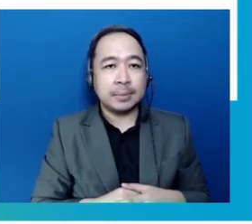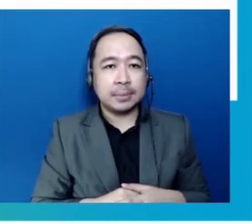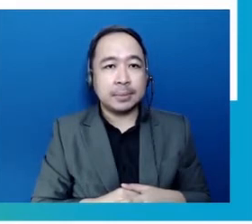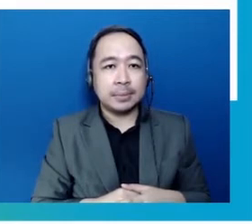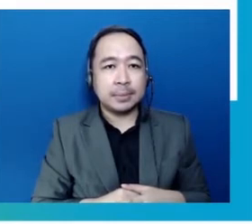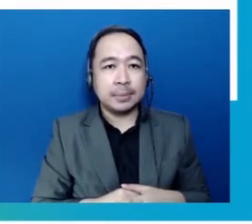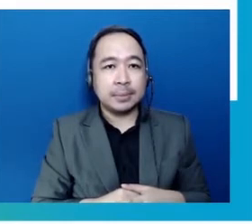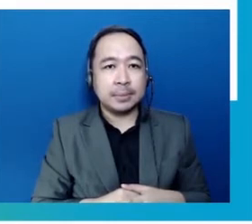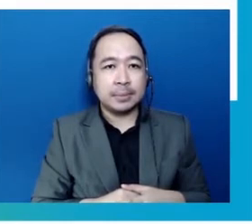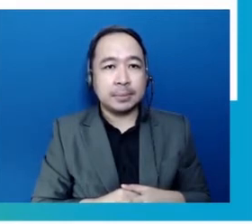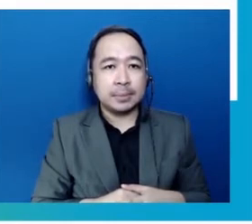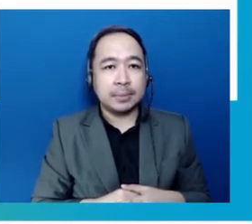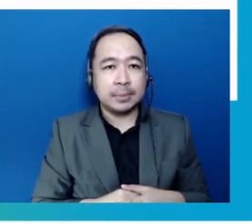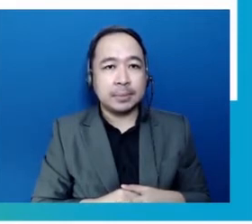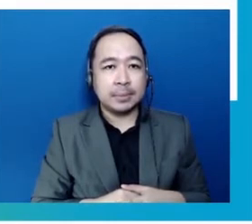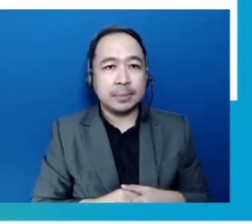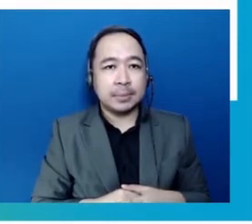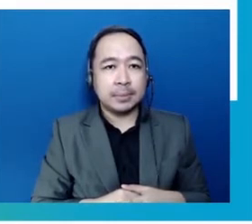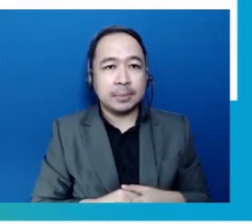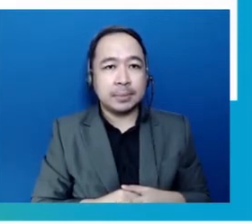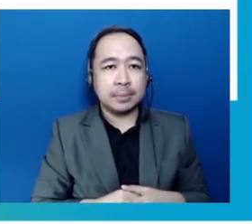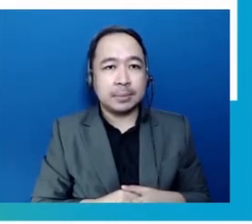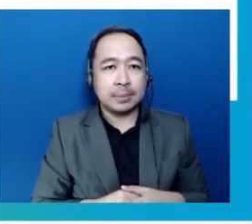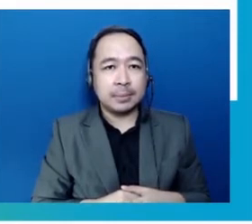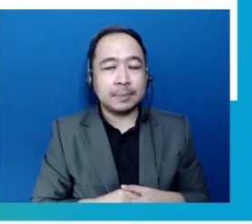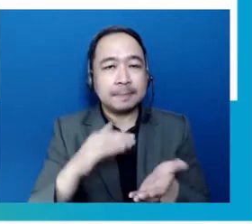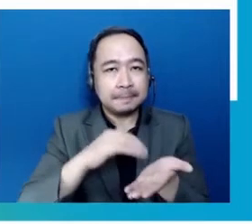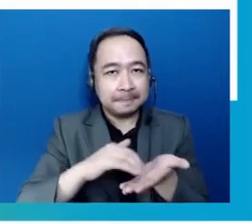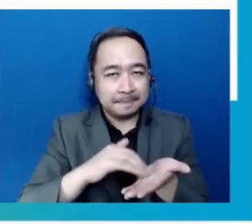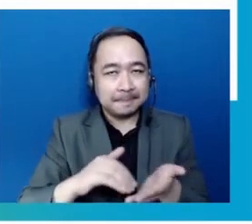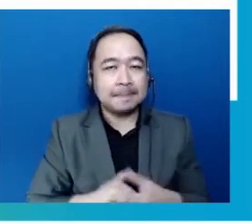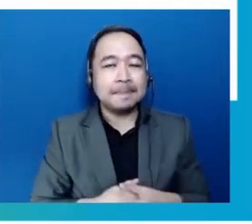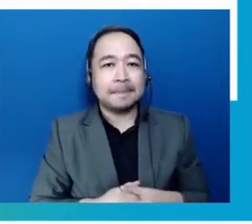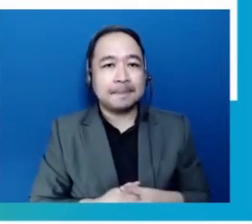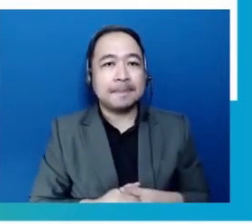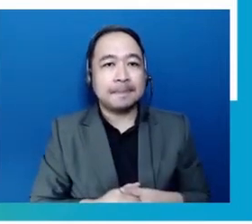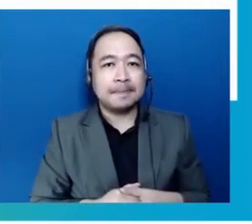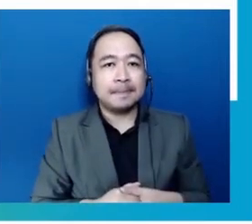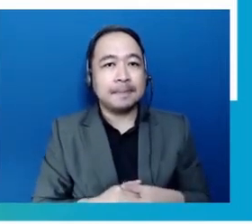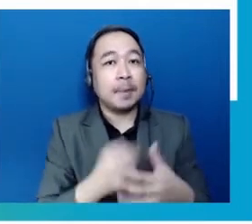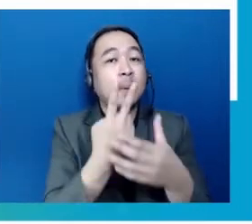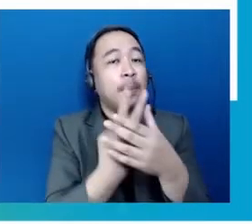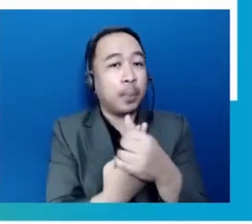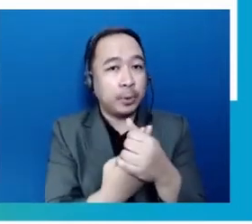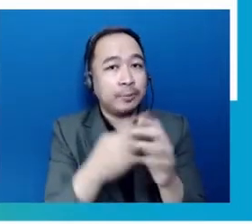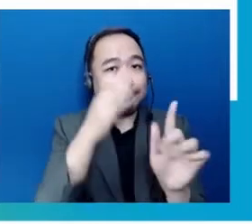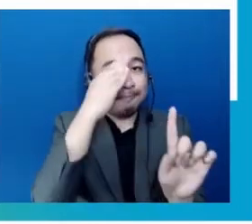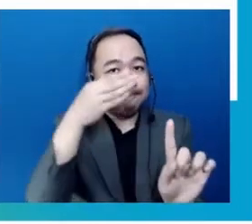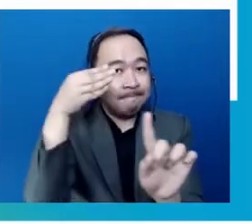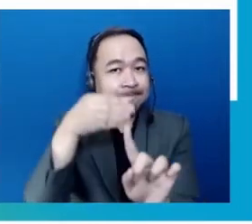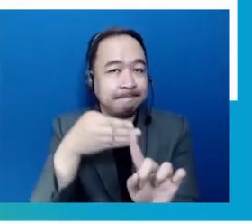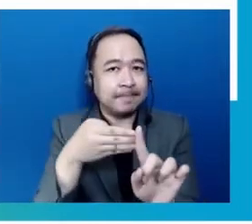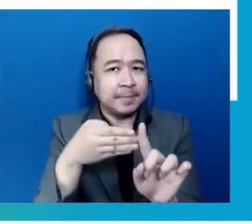Sorry. both mitigating while adapting to the climate change impact